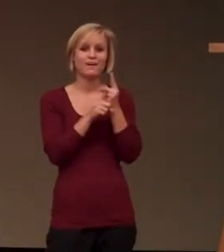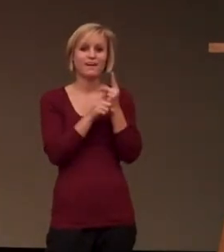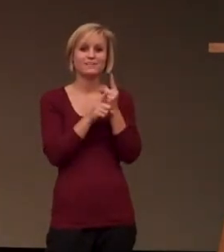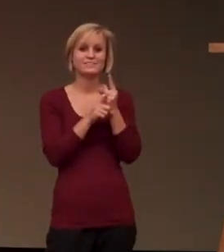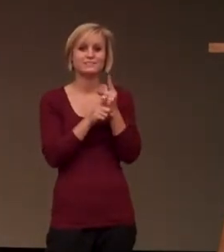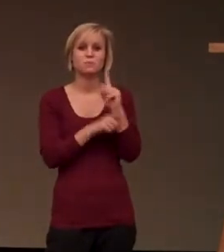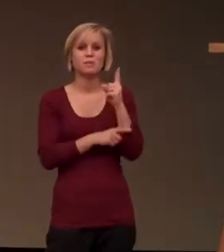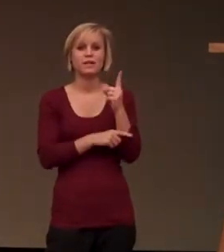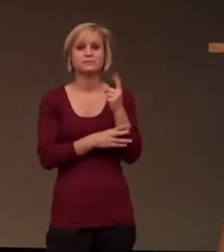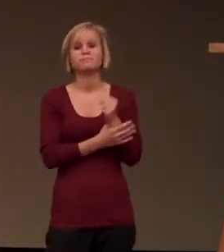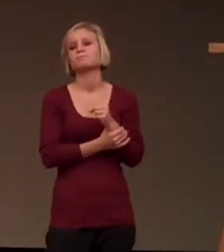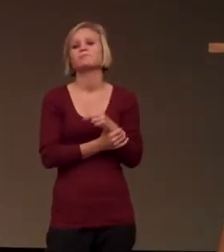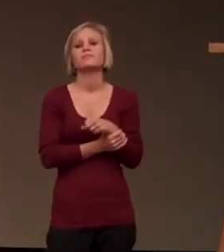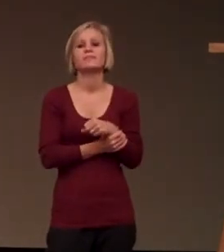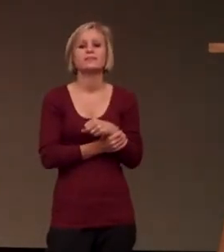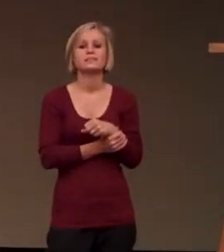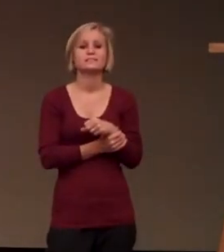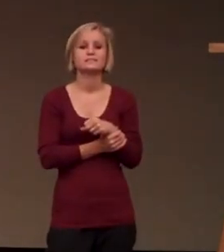Lunch.